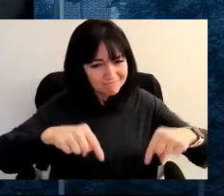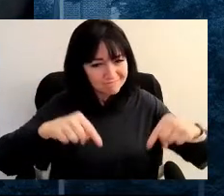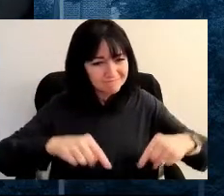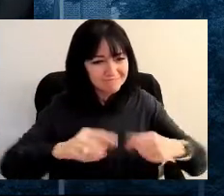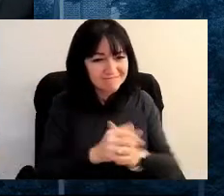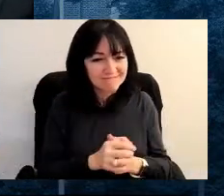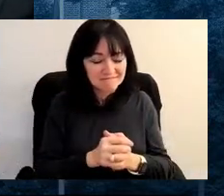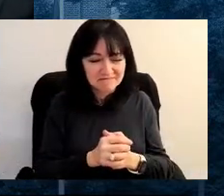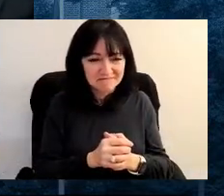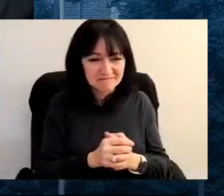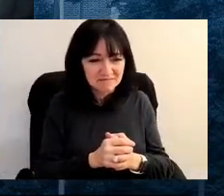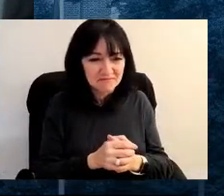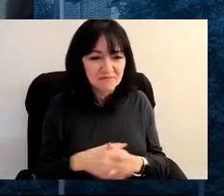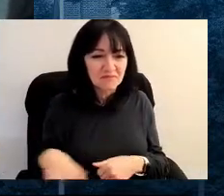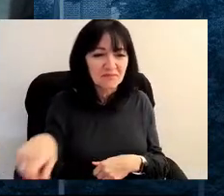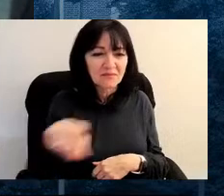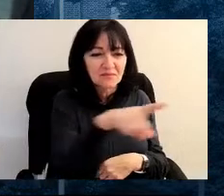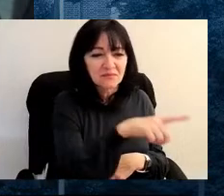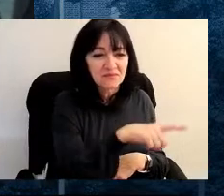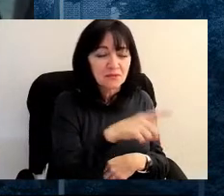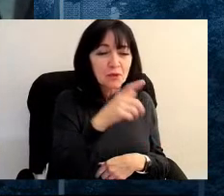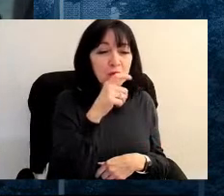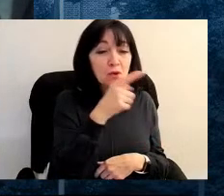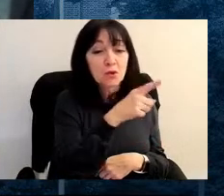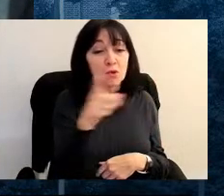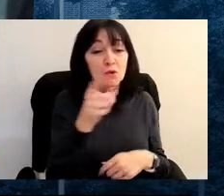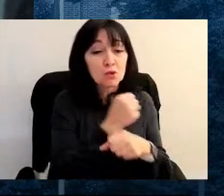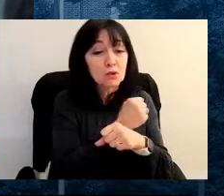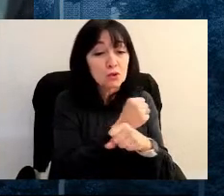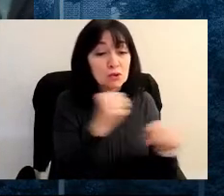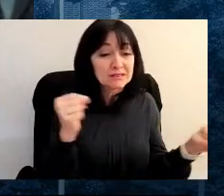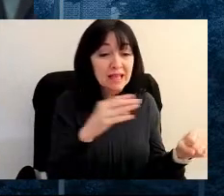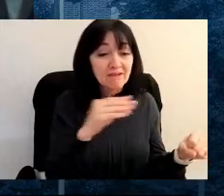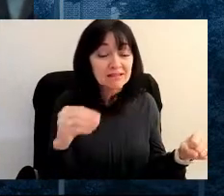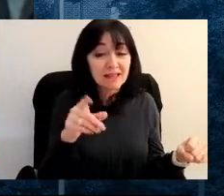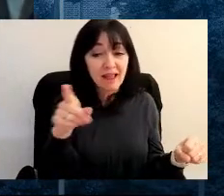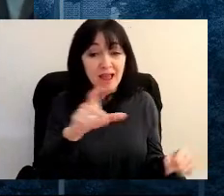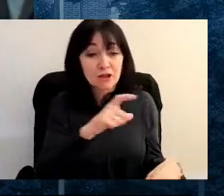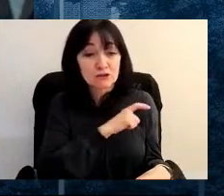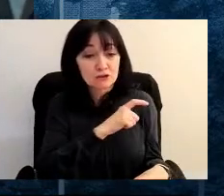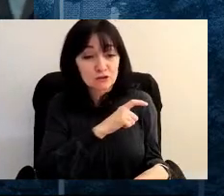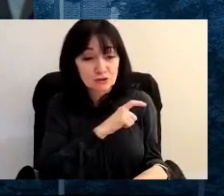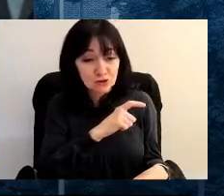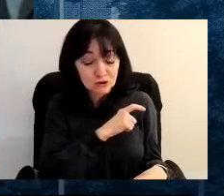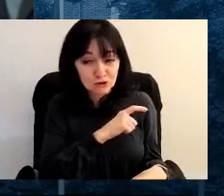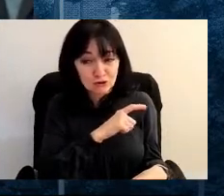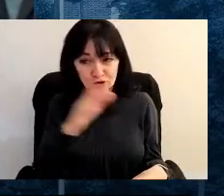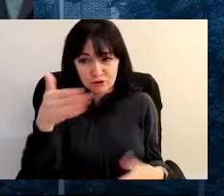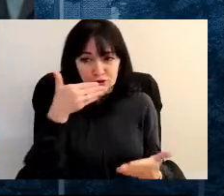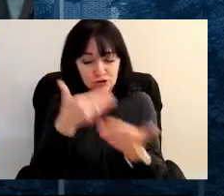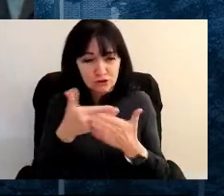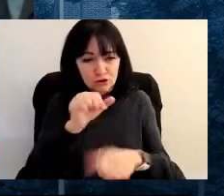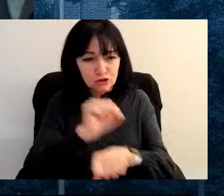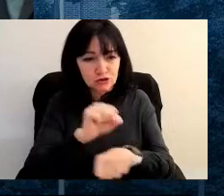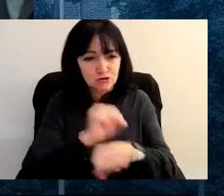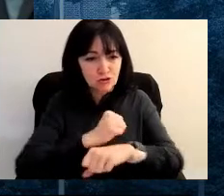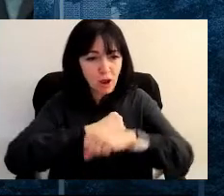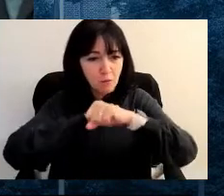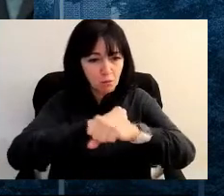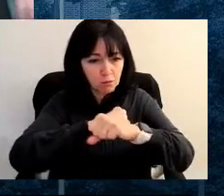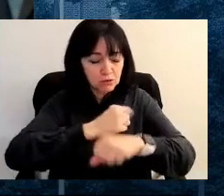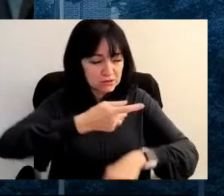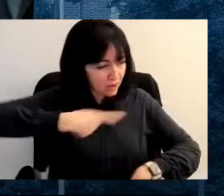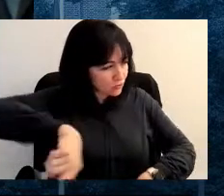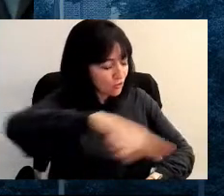guys and gals on the Safety and Security Committee, good job. Everybody's intact here, no problems. We